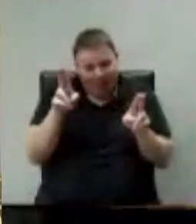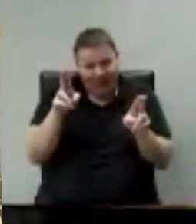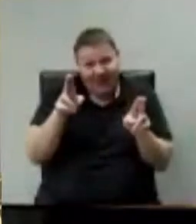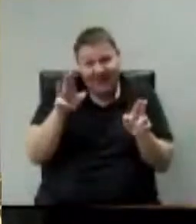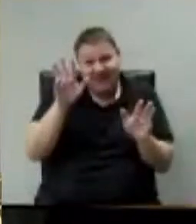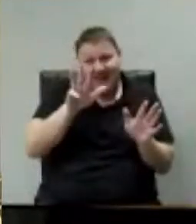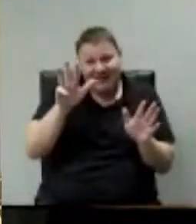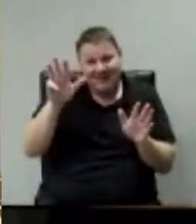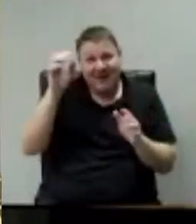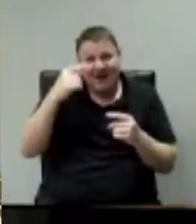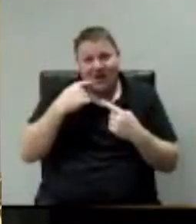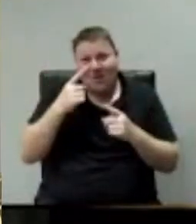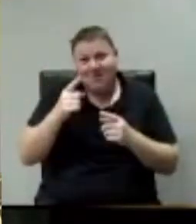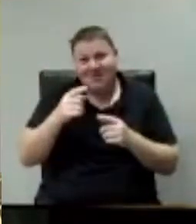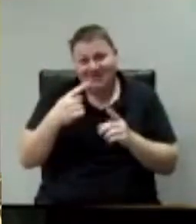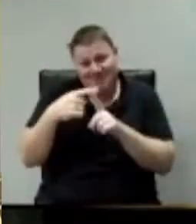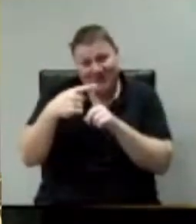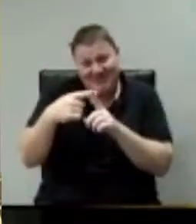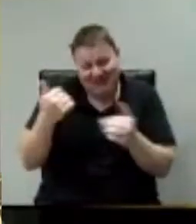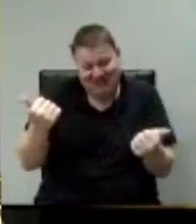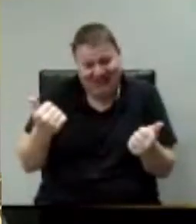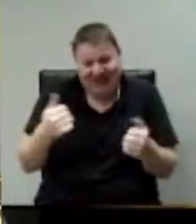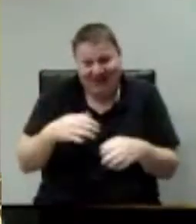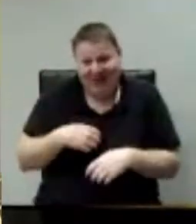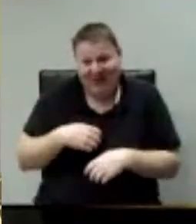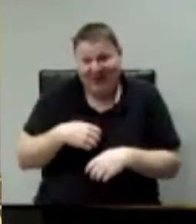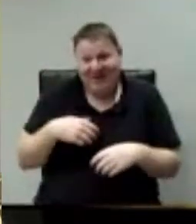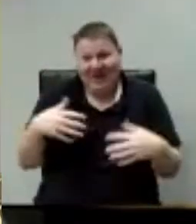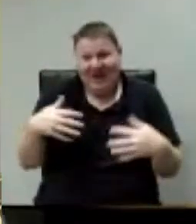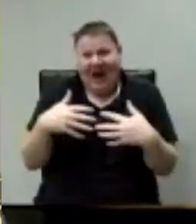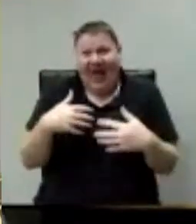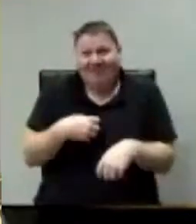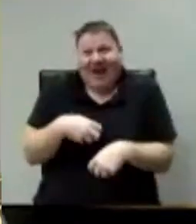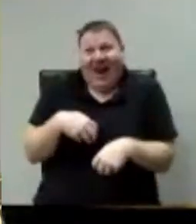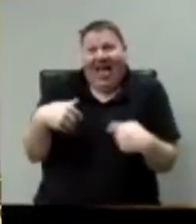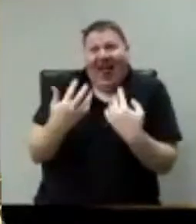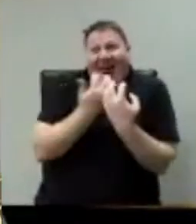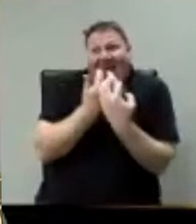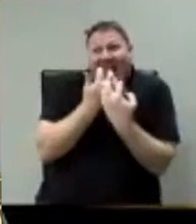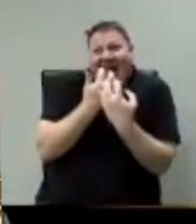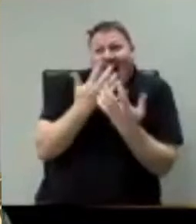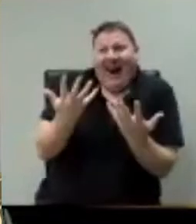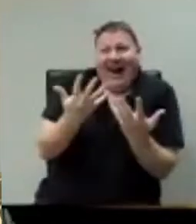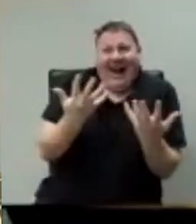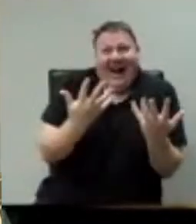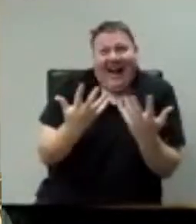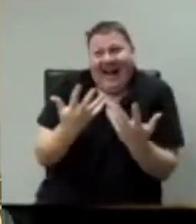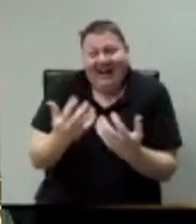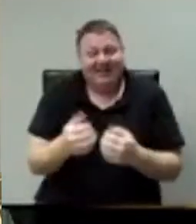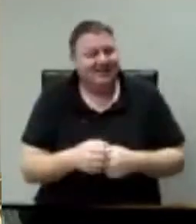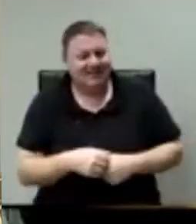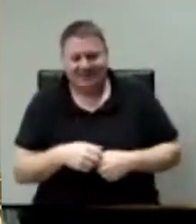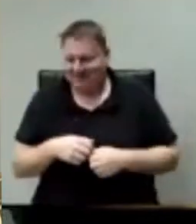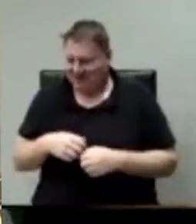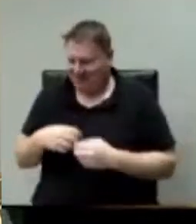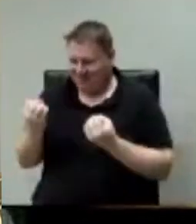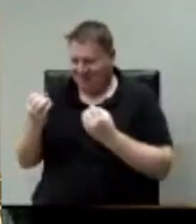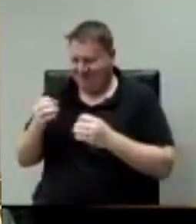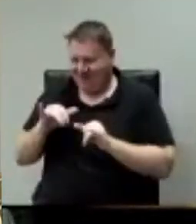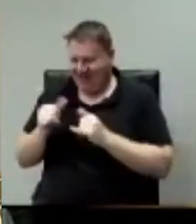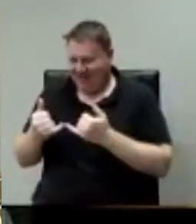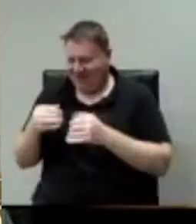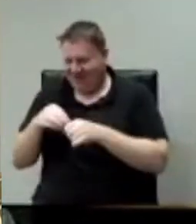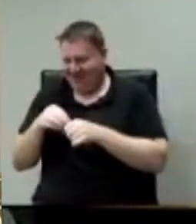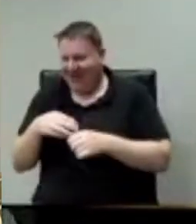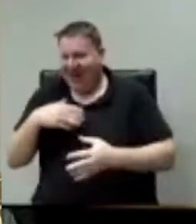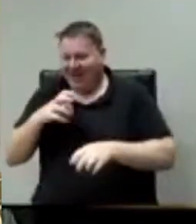those positive comments. I was very afraid. You were afraid that in many companies. I was. And